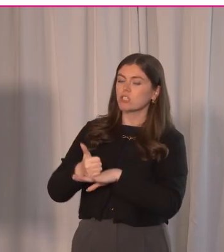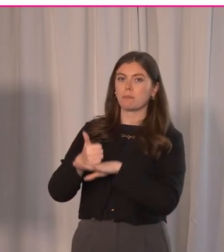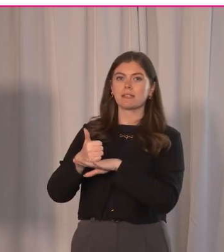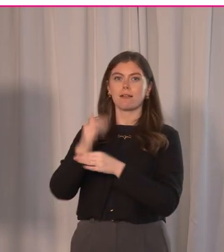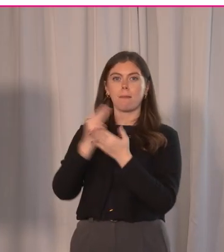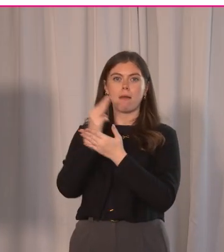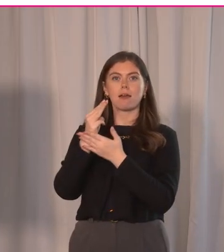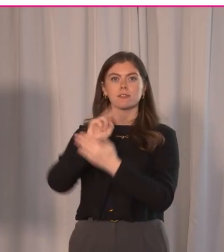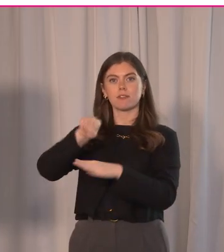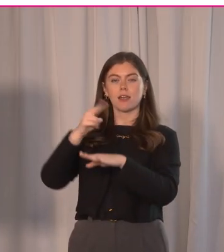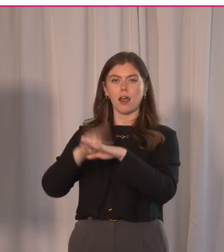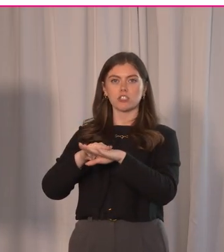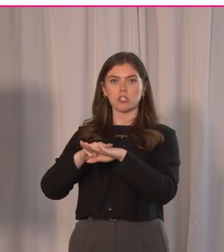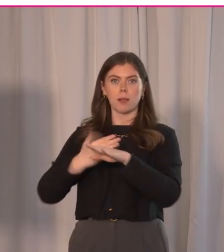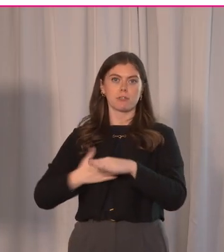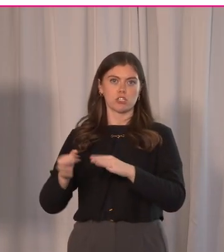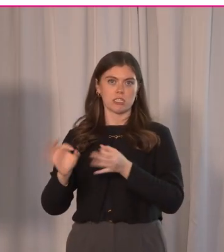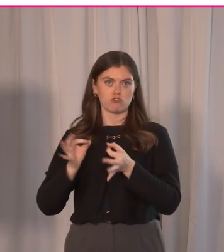Maternity Strategy.